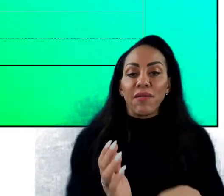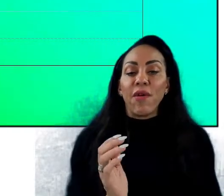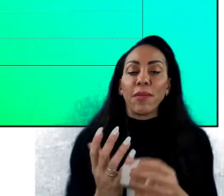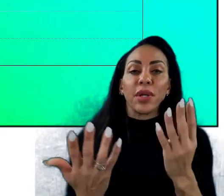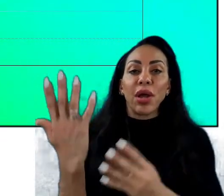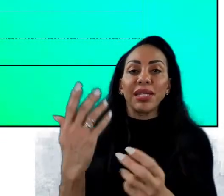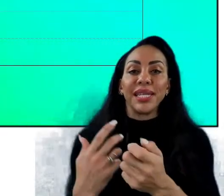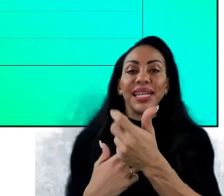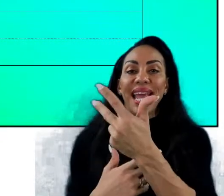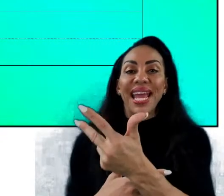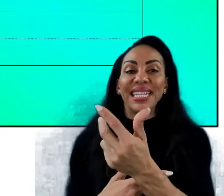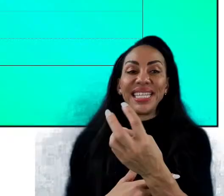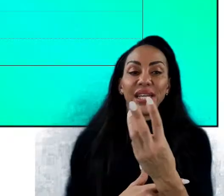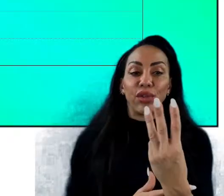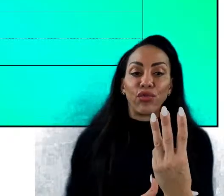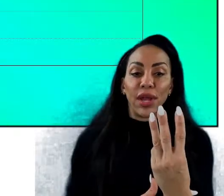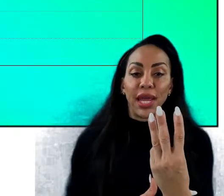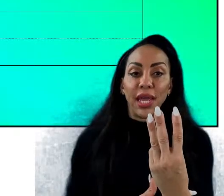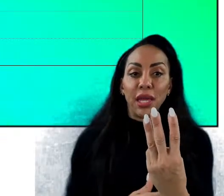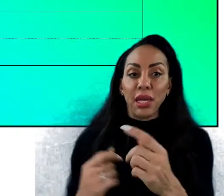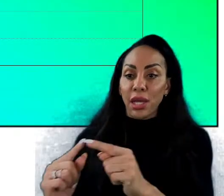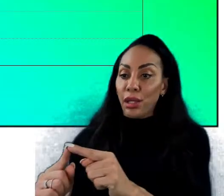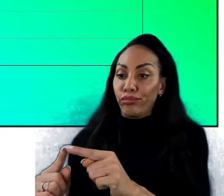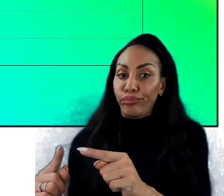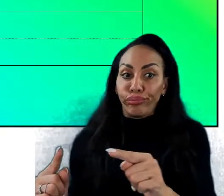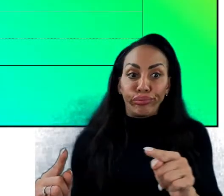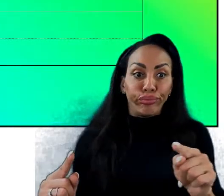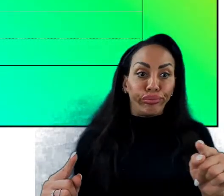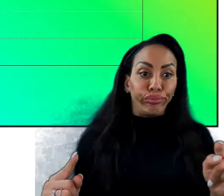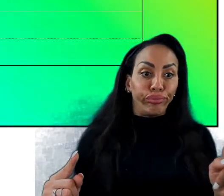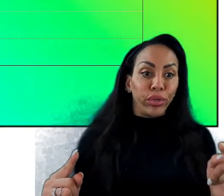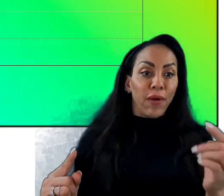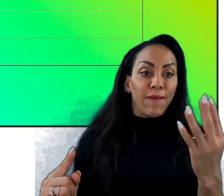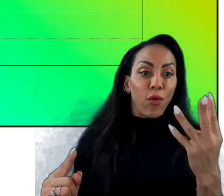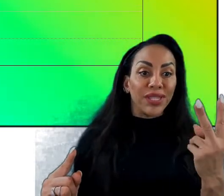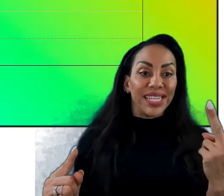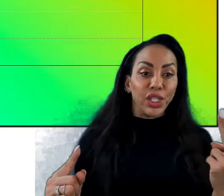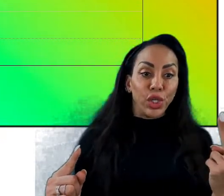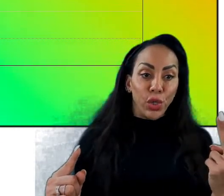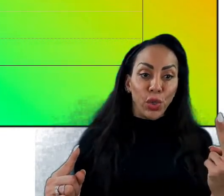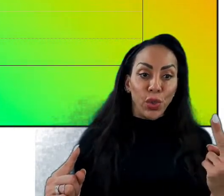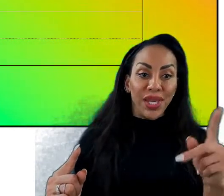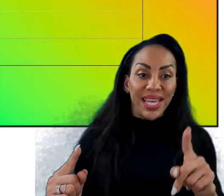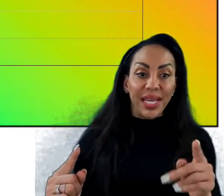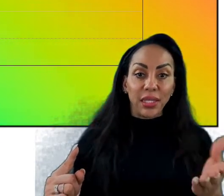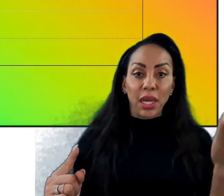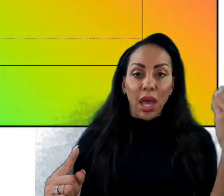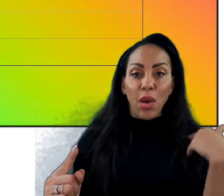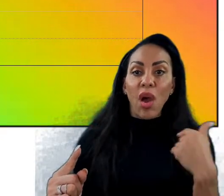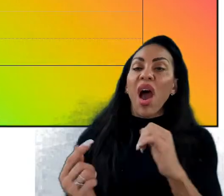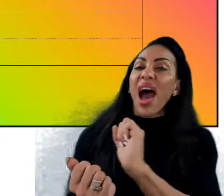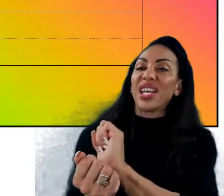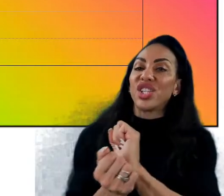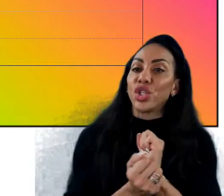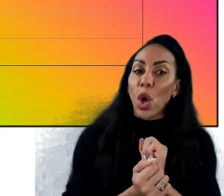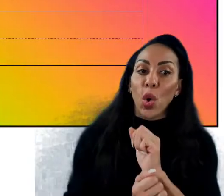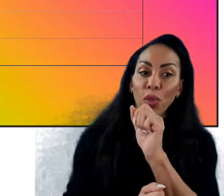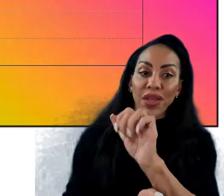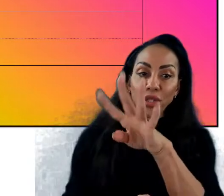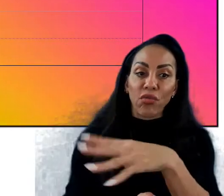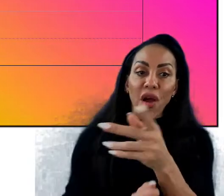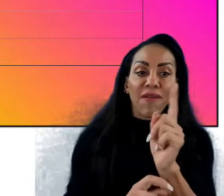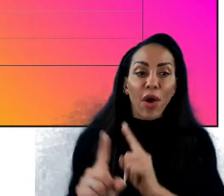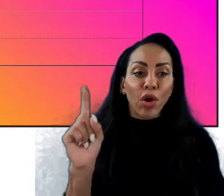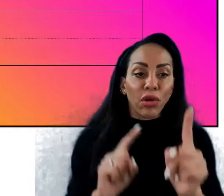ago. And I have to say, I stole this graph from a recent conference at ADC from a guy called Julian Storer, but I just loved it because of the simplicity of